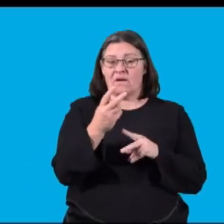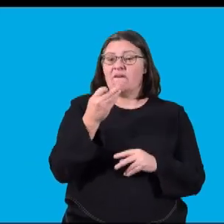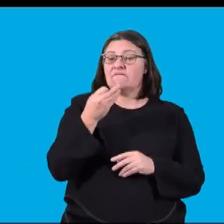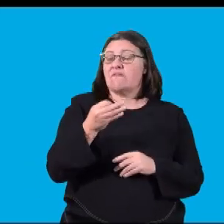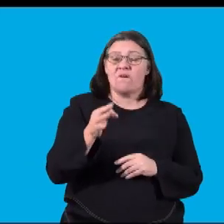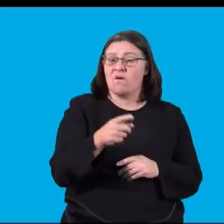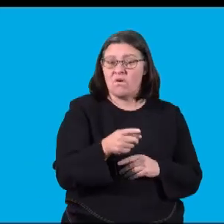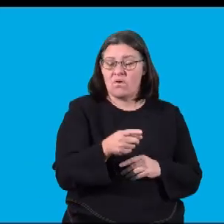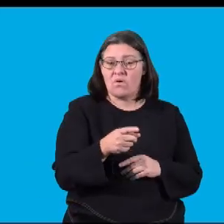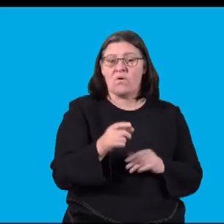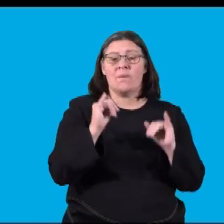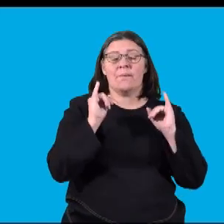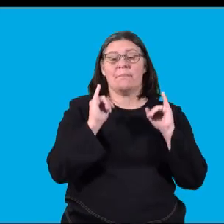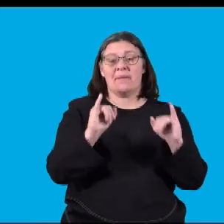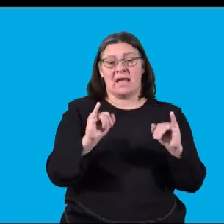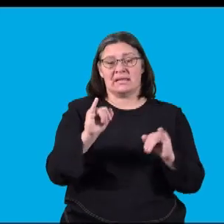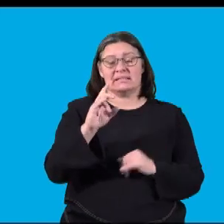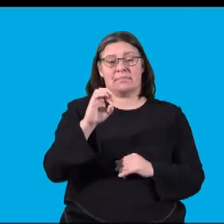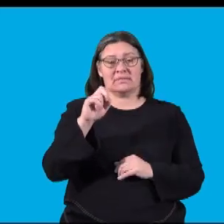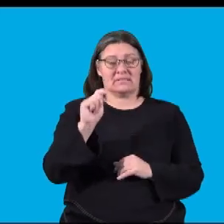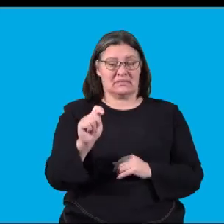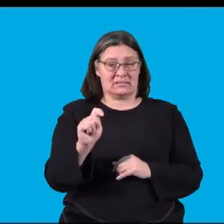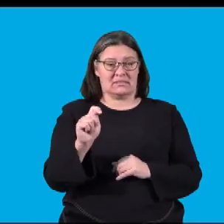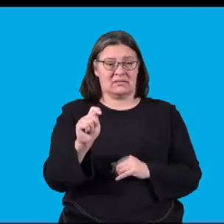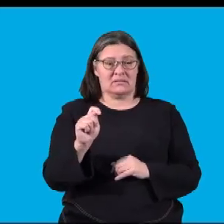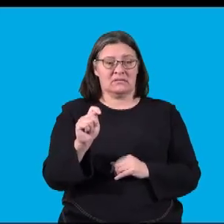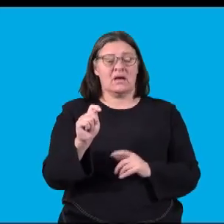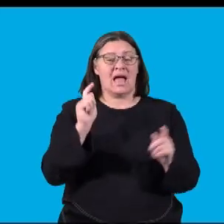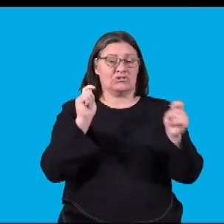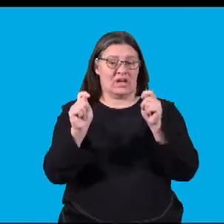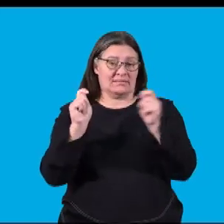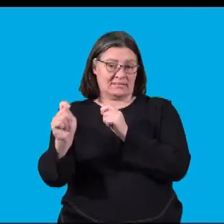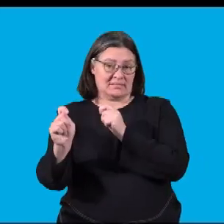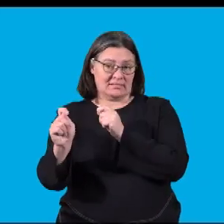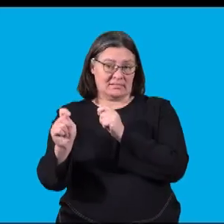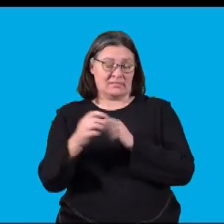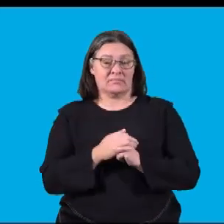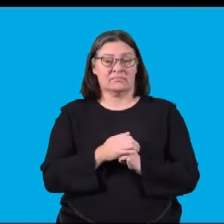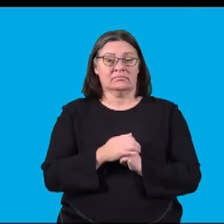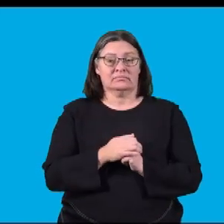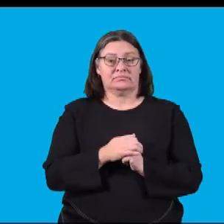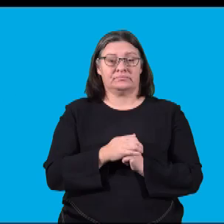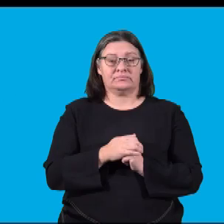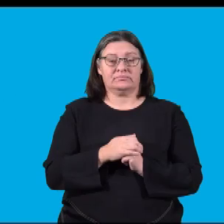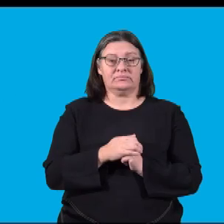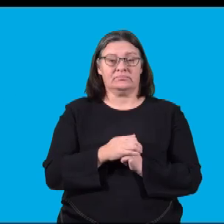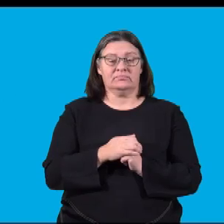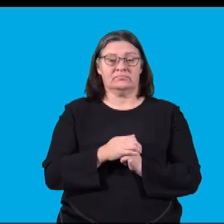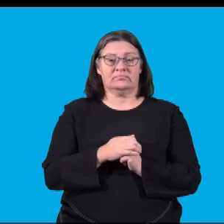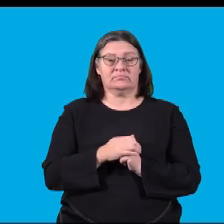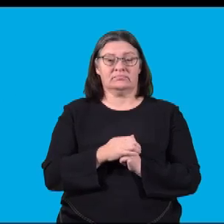for bad debts adjustment. Okay? Provision for bad